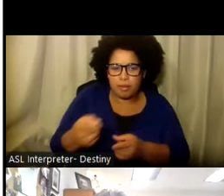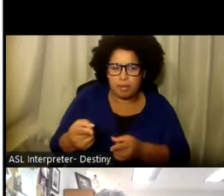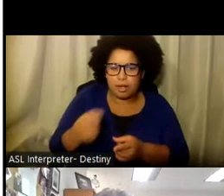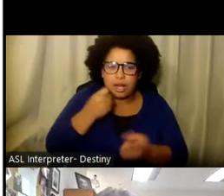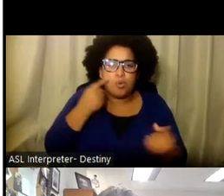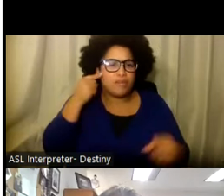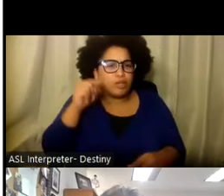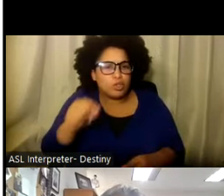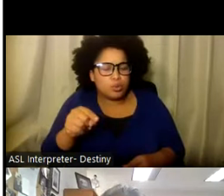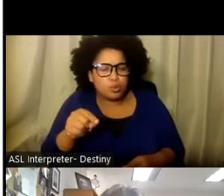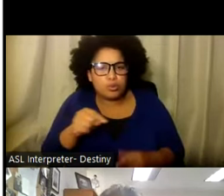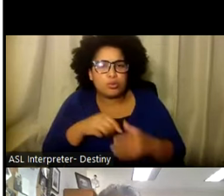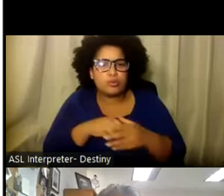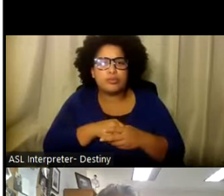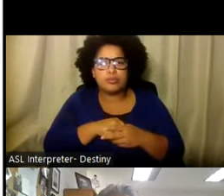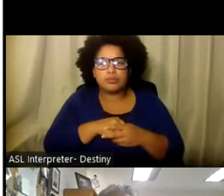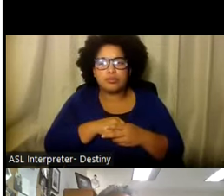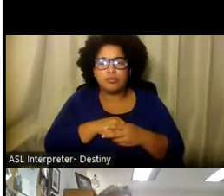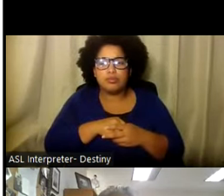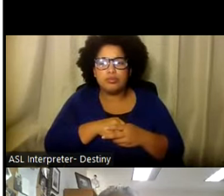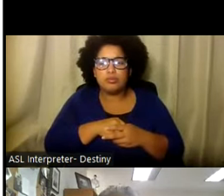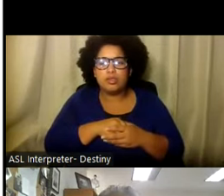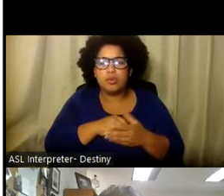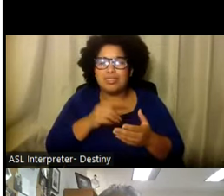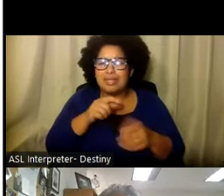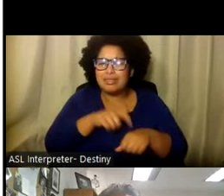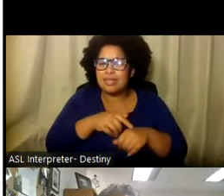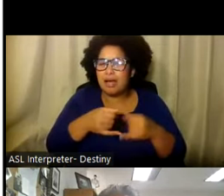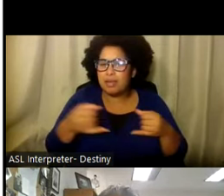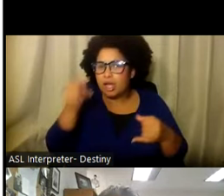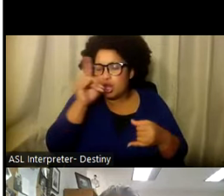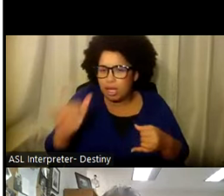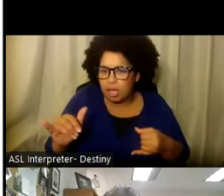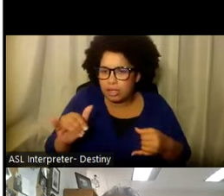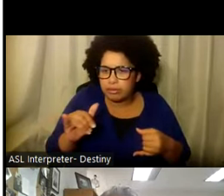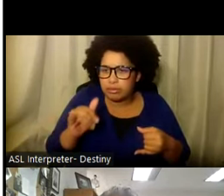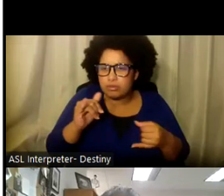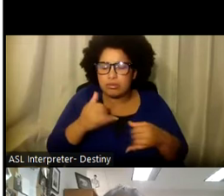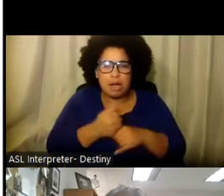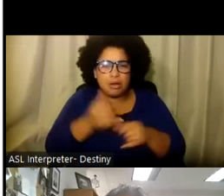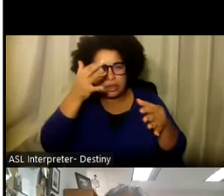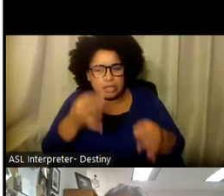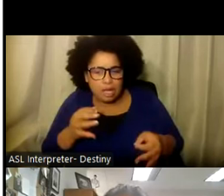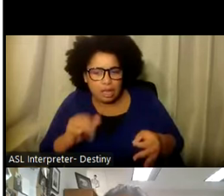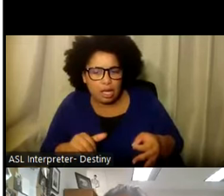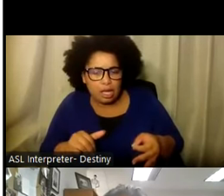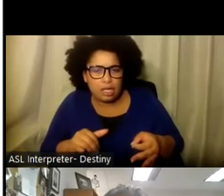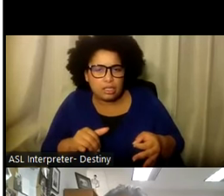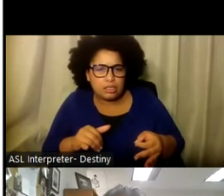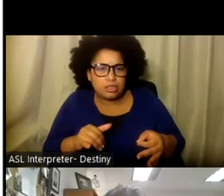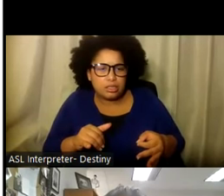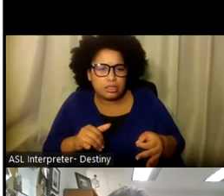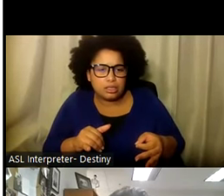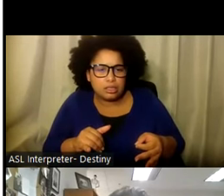for you, and you're not going to graduate, what does that timeline look like to make that decision? And then how would you